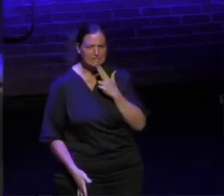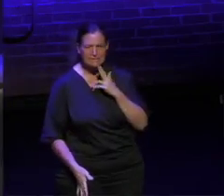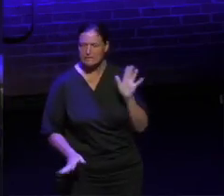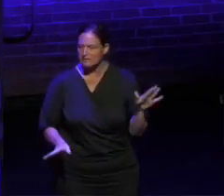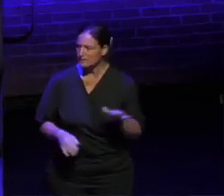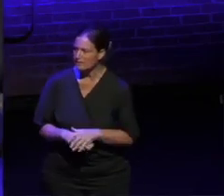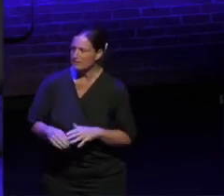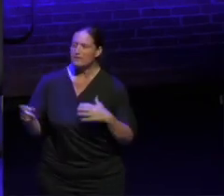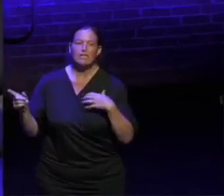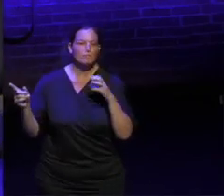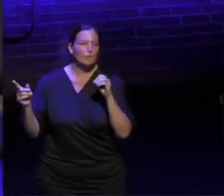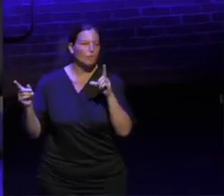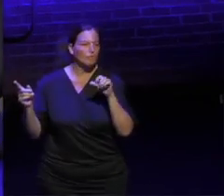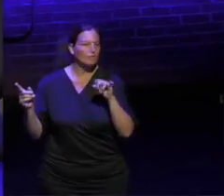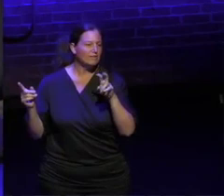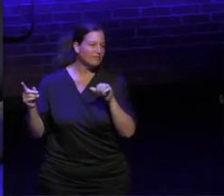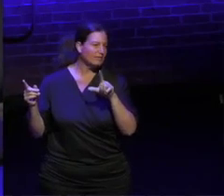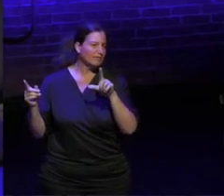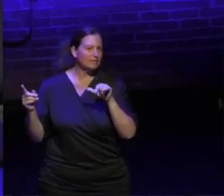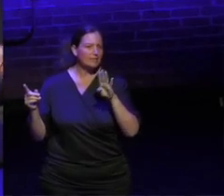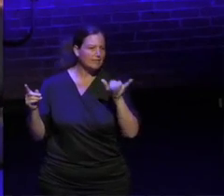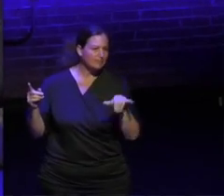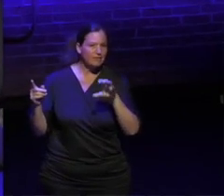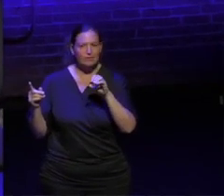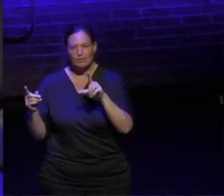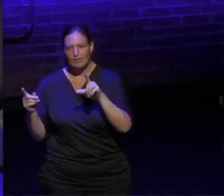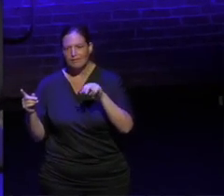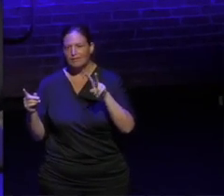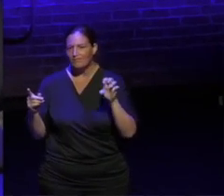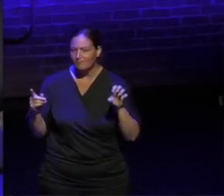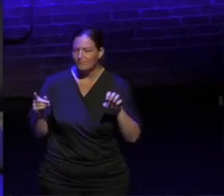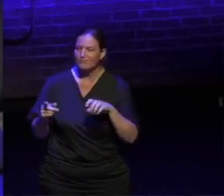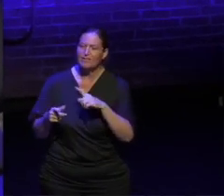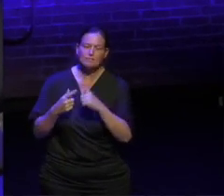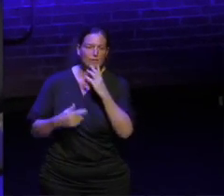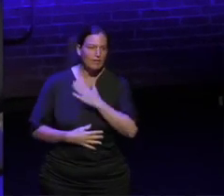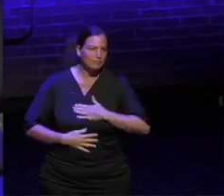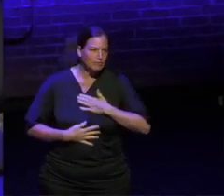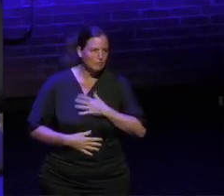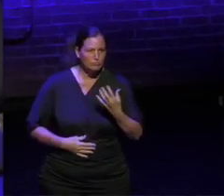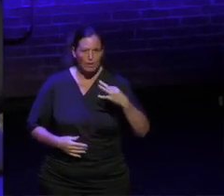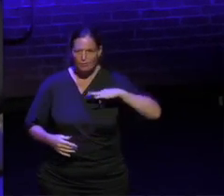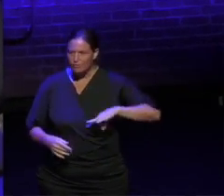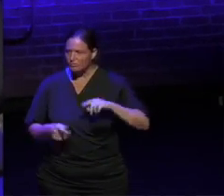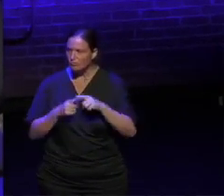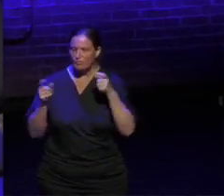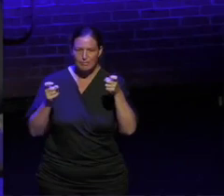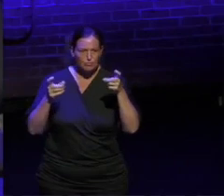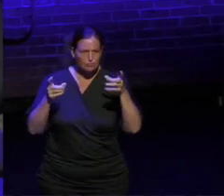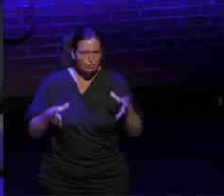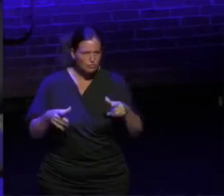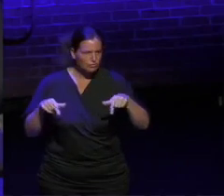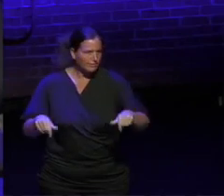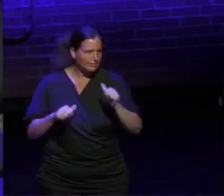Folks, hi, I'm Olivia Scanlon. You can call me Liv or Livy. Thank you for the introduction. It is my great pleasure and privilege to be the managing director of this